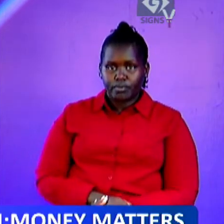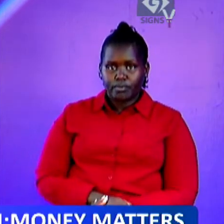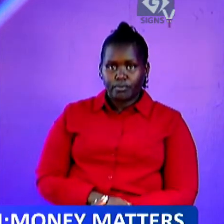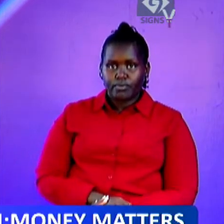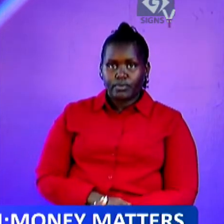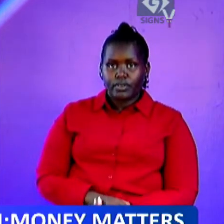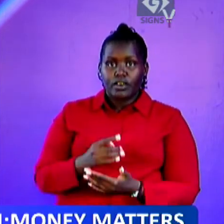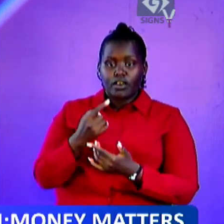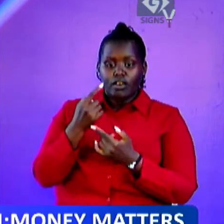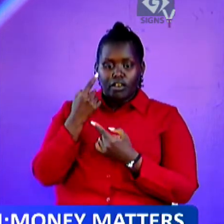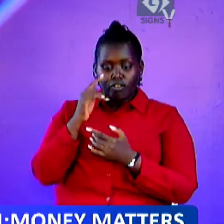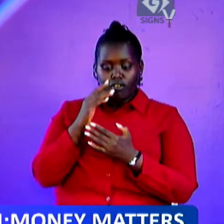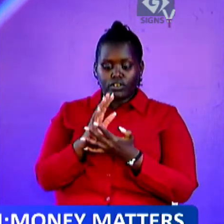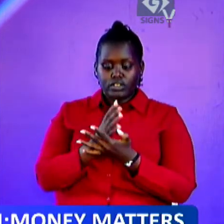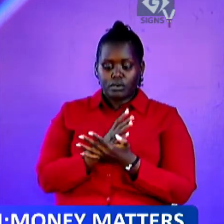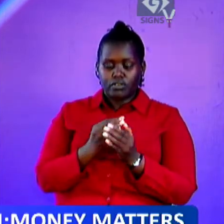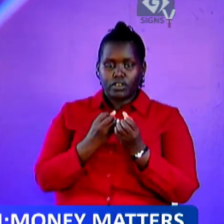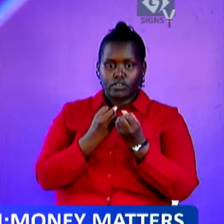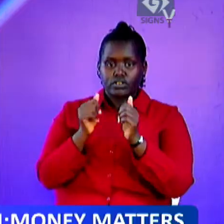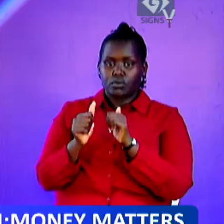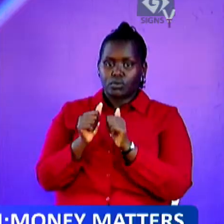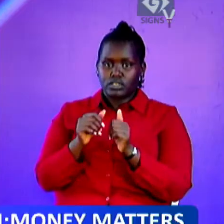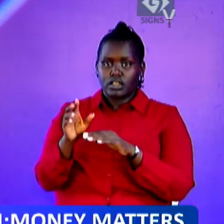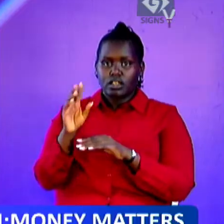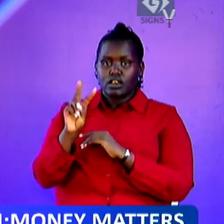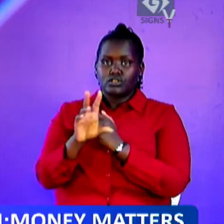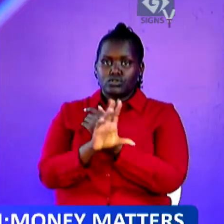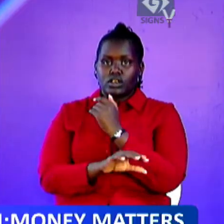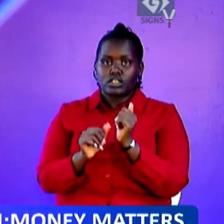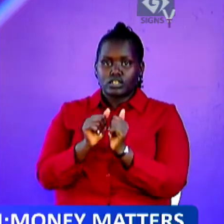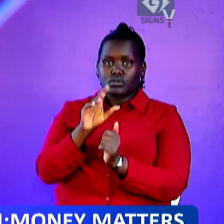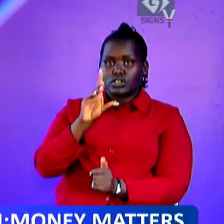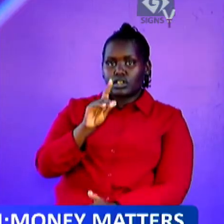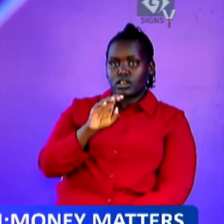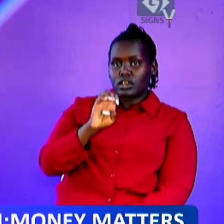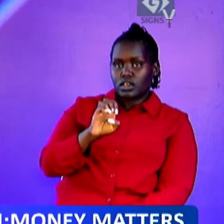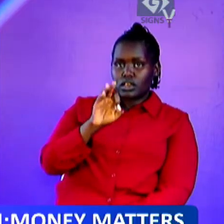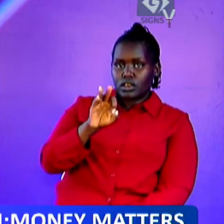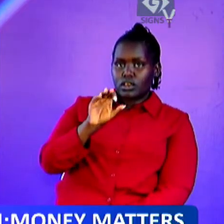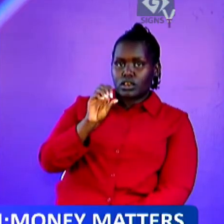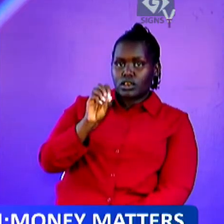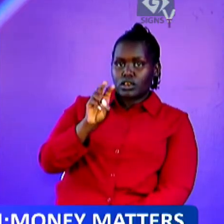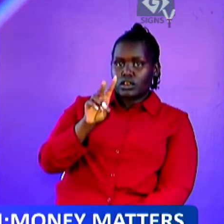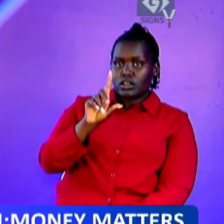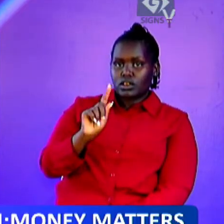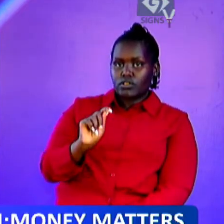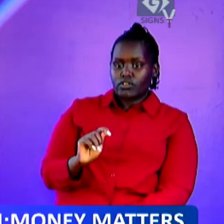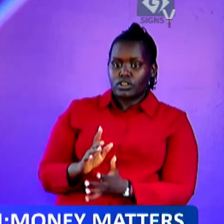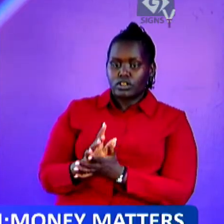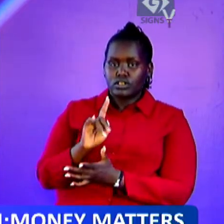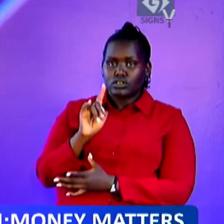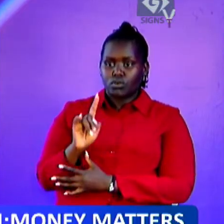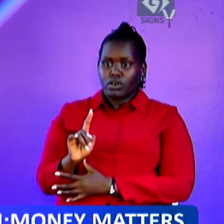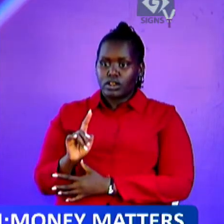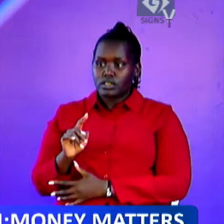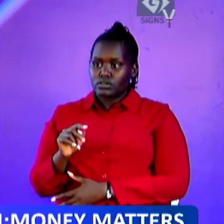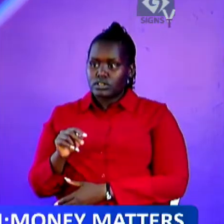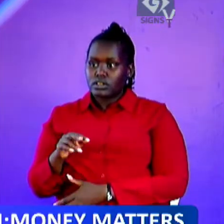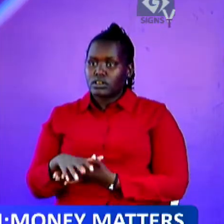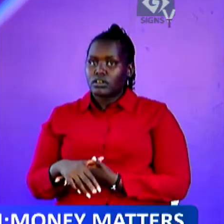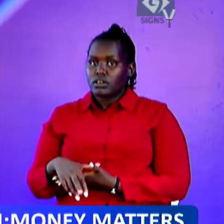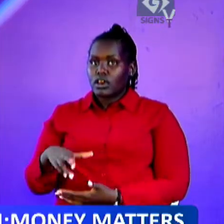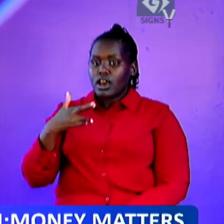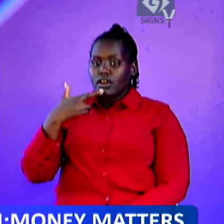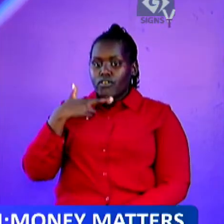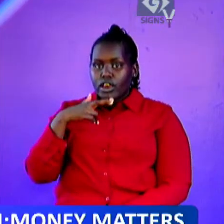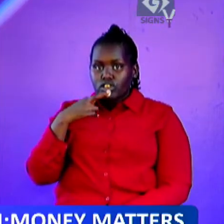of information, which are the 2 countries that defaulted? One was Russia. And I think the other one